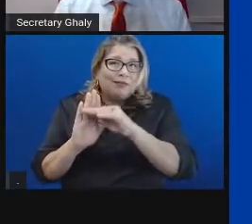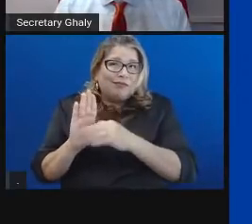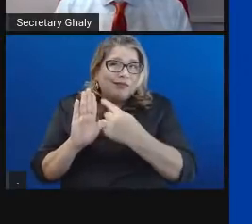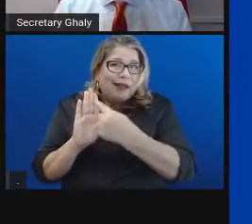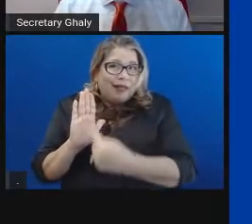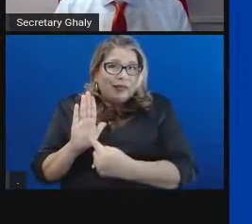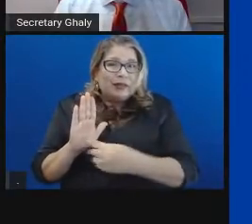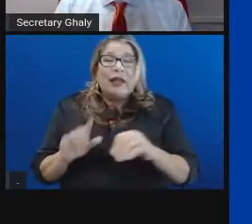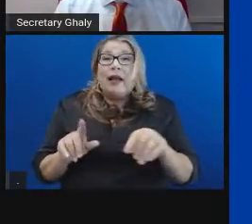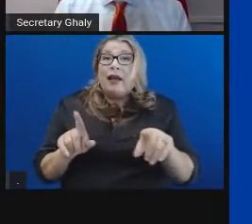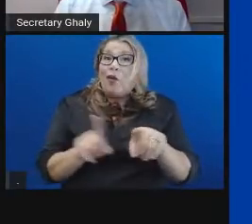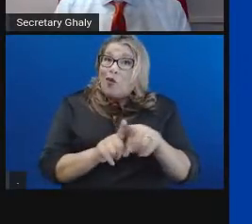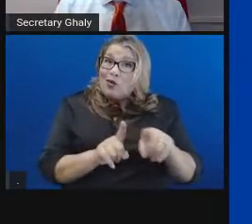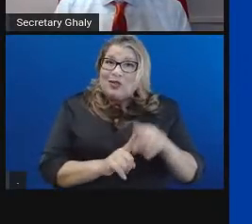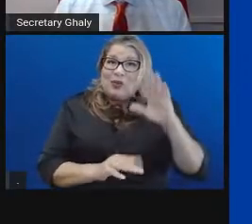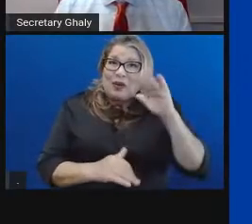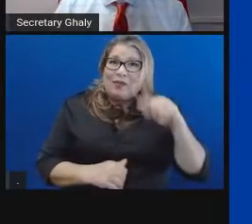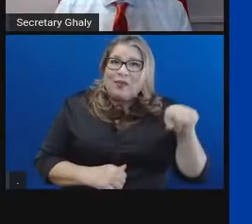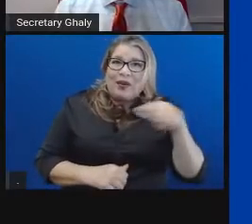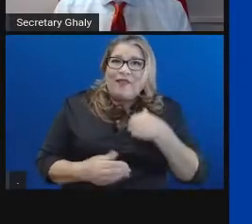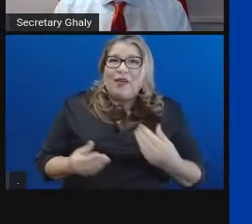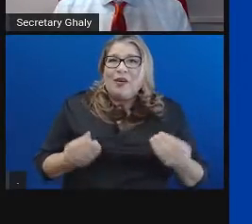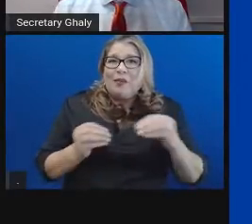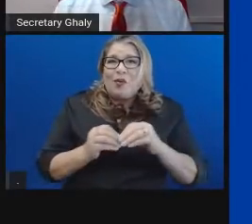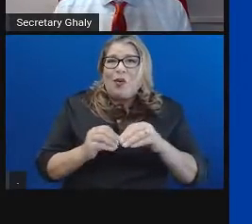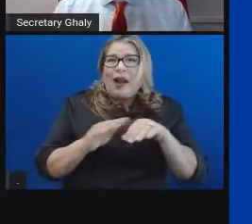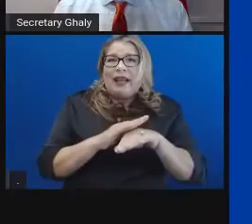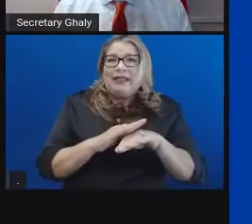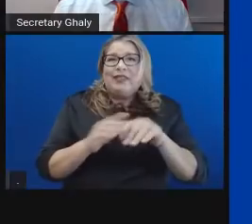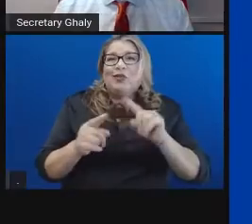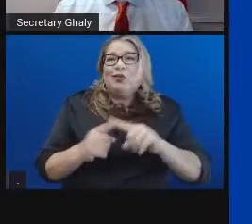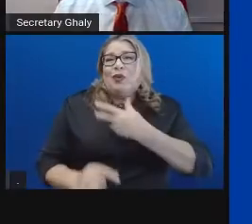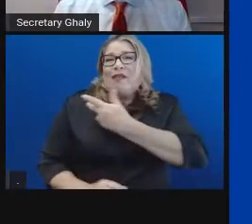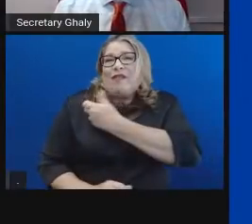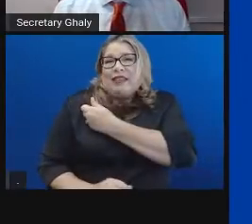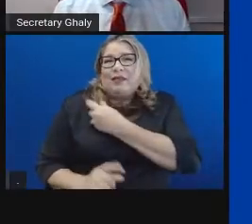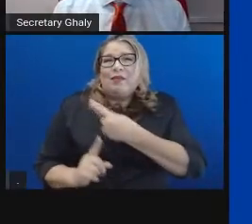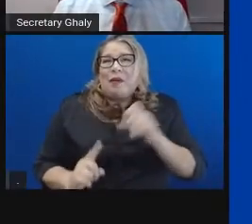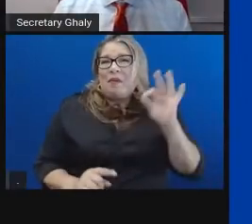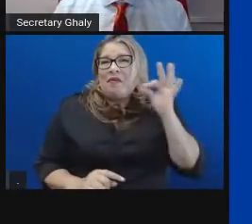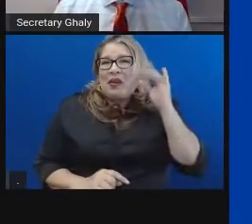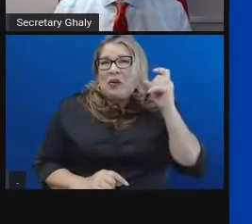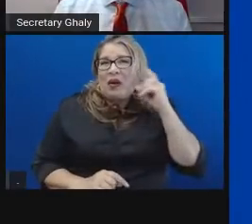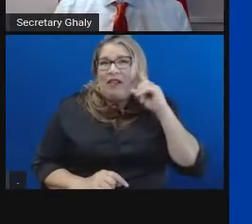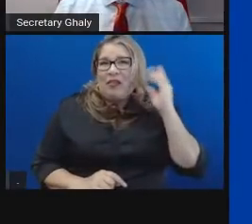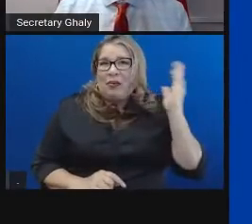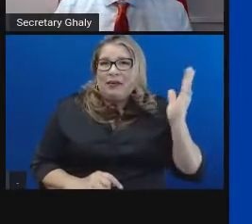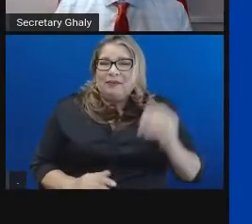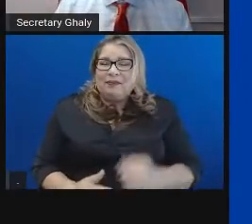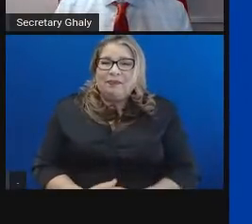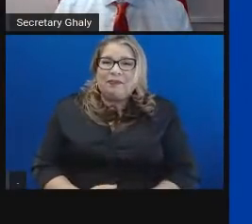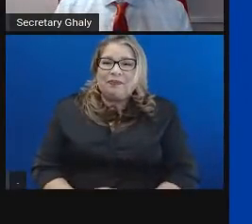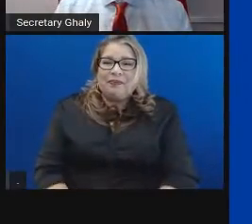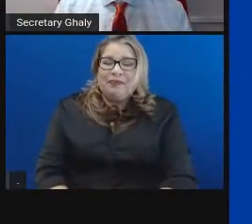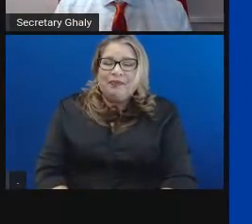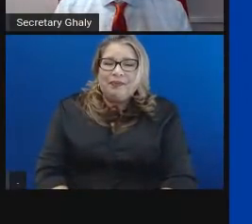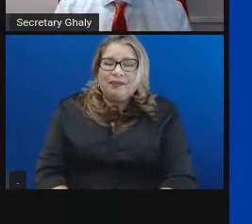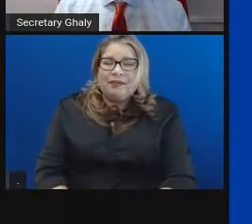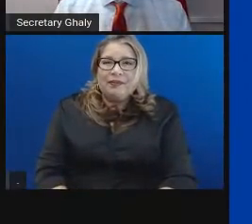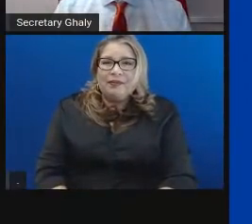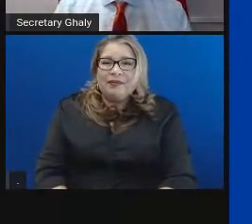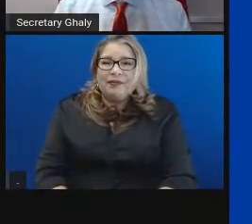we hope vaccine also from the federal government. And where does that all get to take place? As I mentioned,